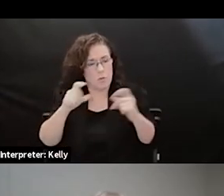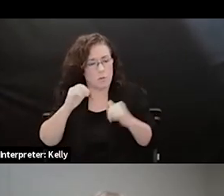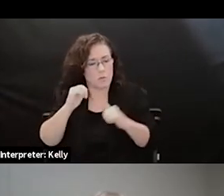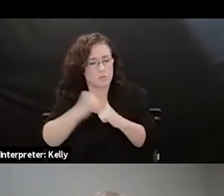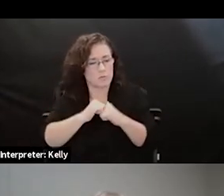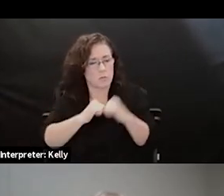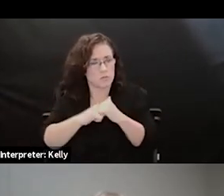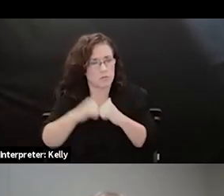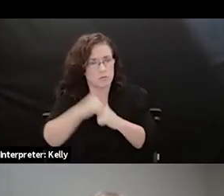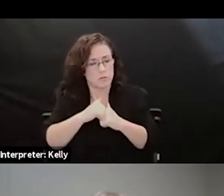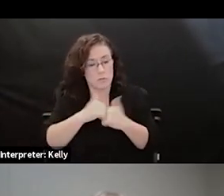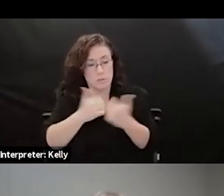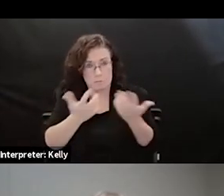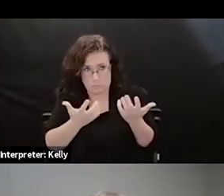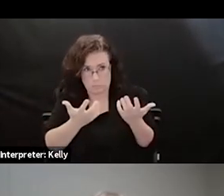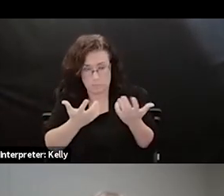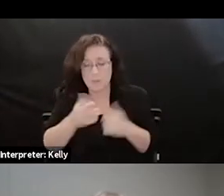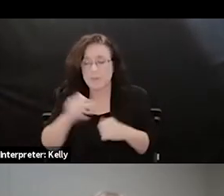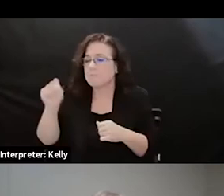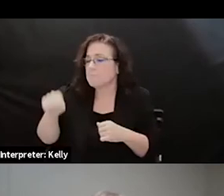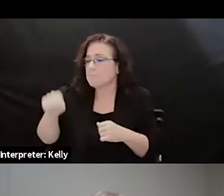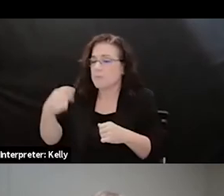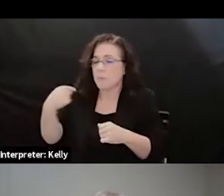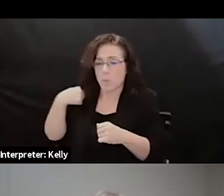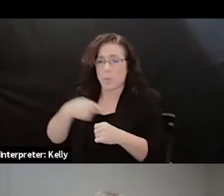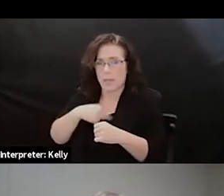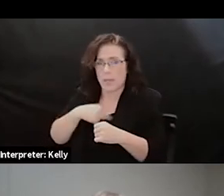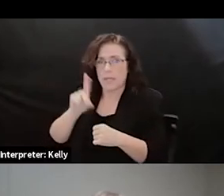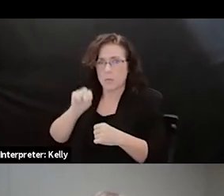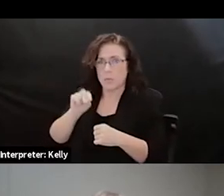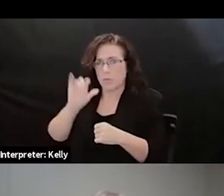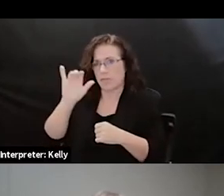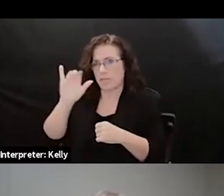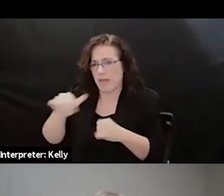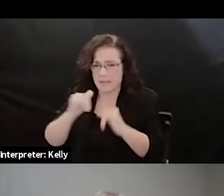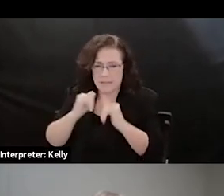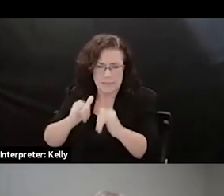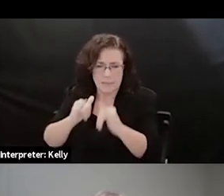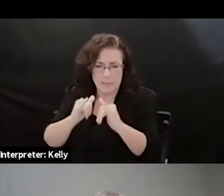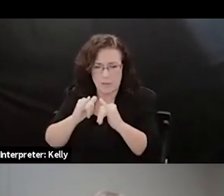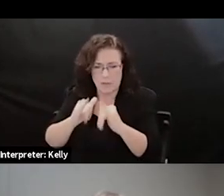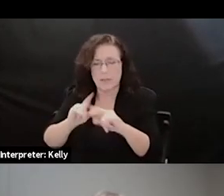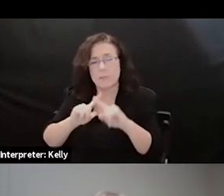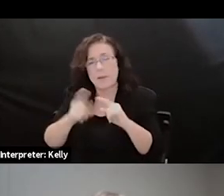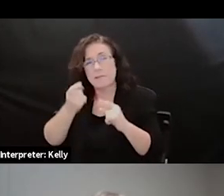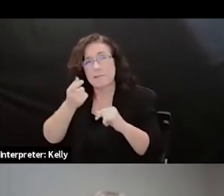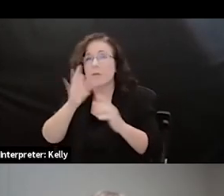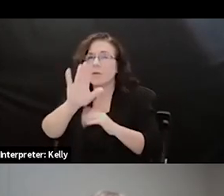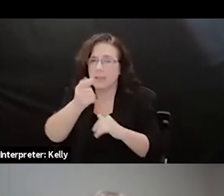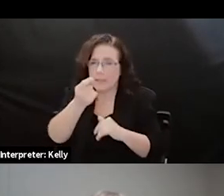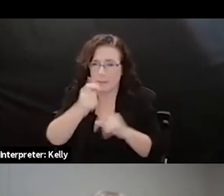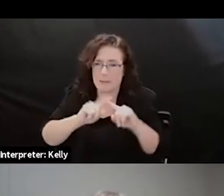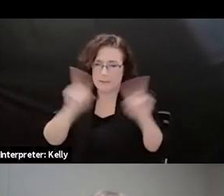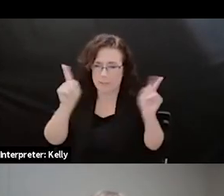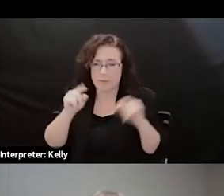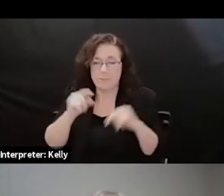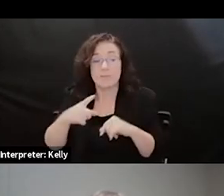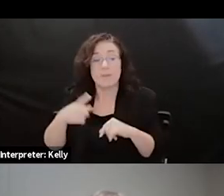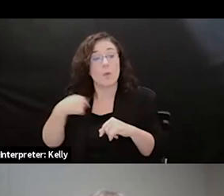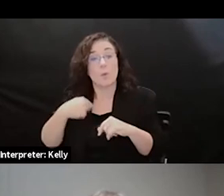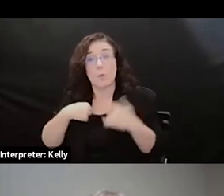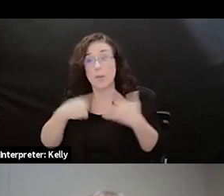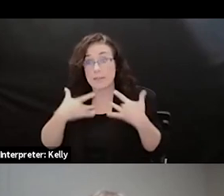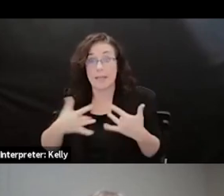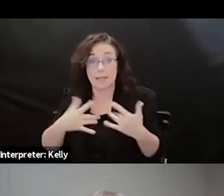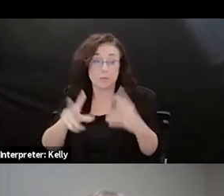that same you know obtain an understanding we just do it differently so we do it through you know discussions um i think i've